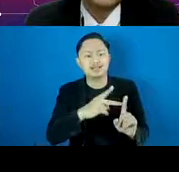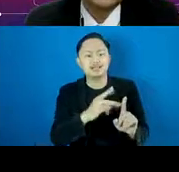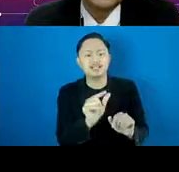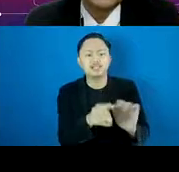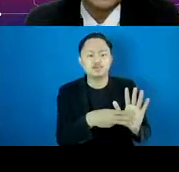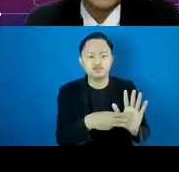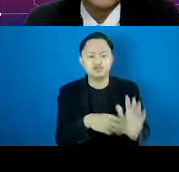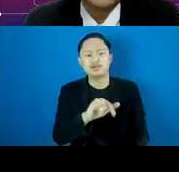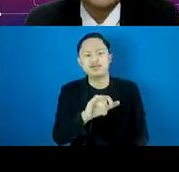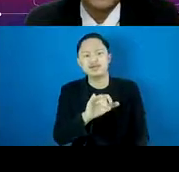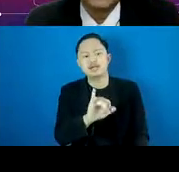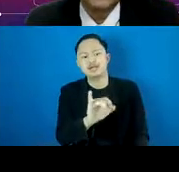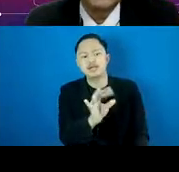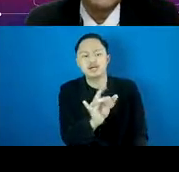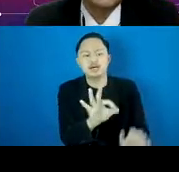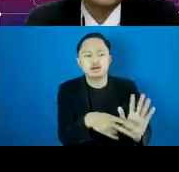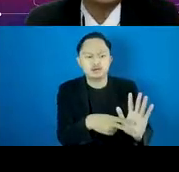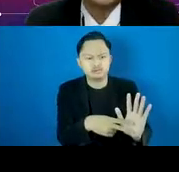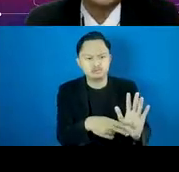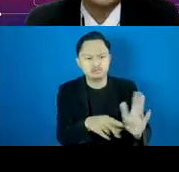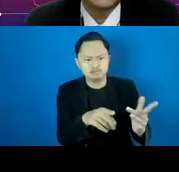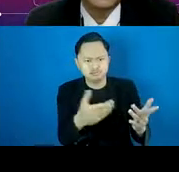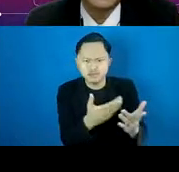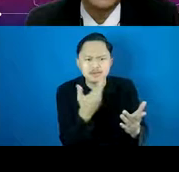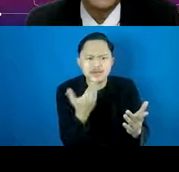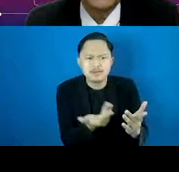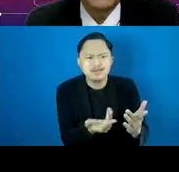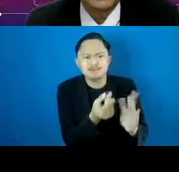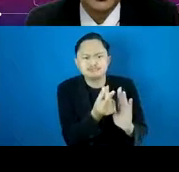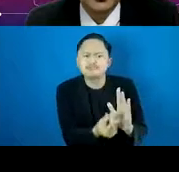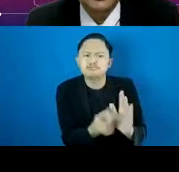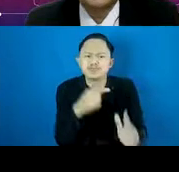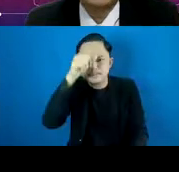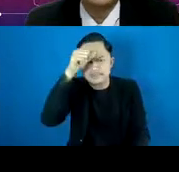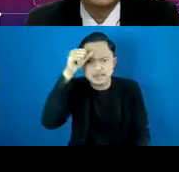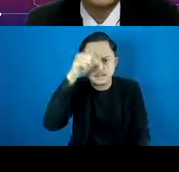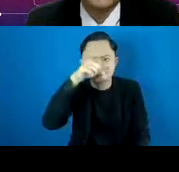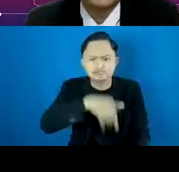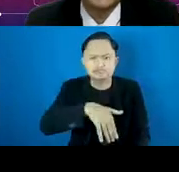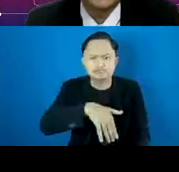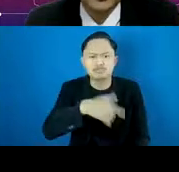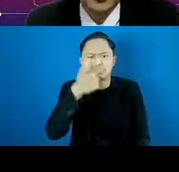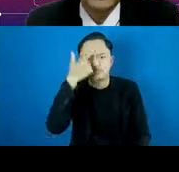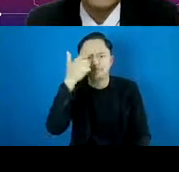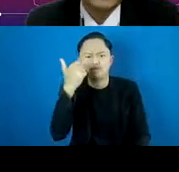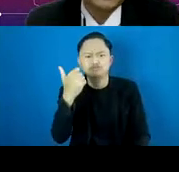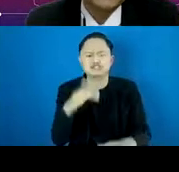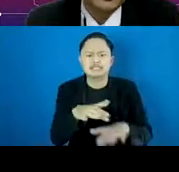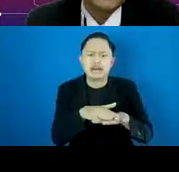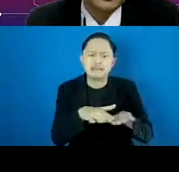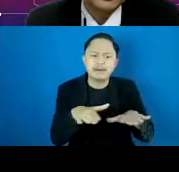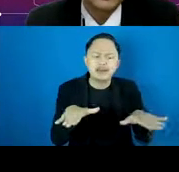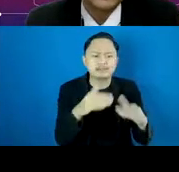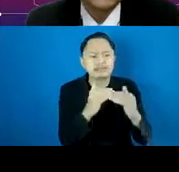which is the most cost effective. It has very good thermal stability, having a very high thermal